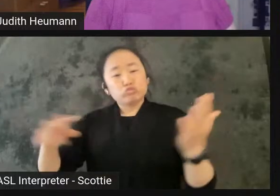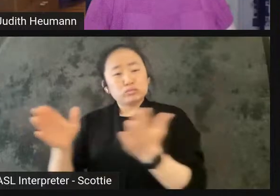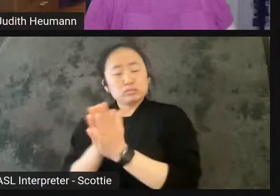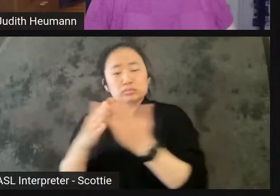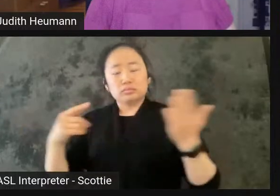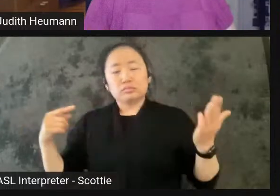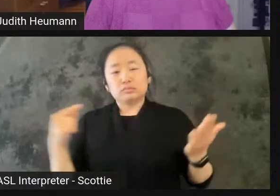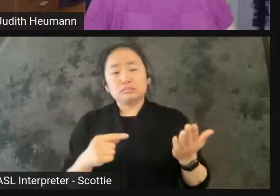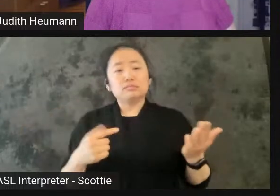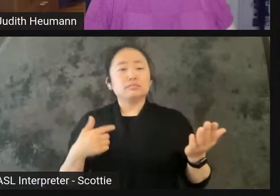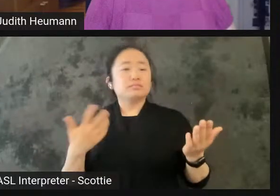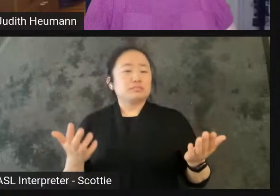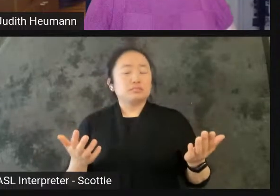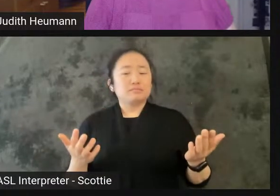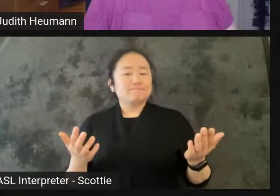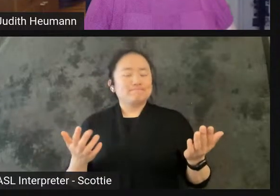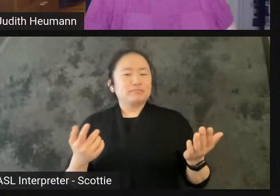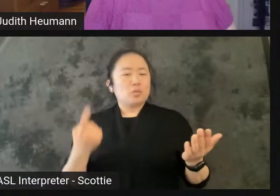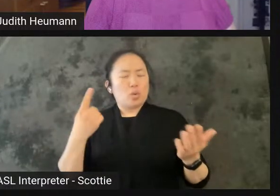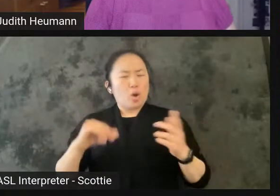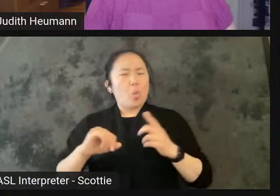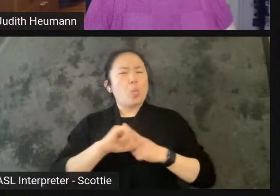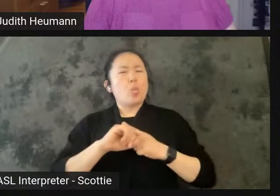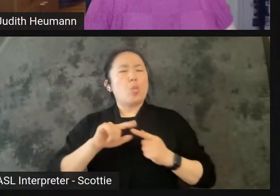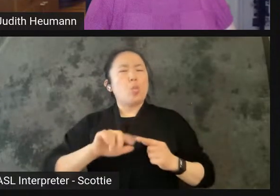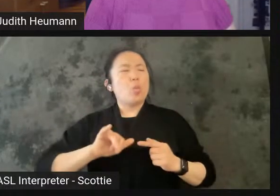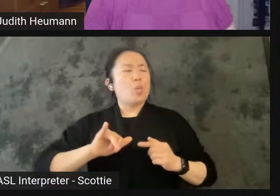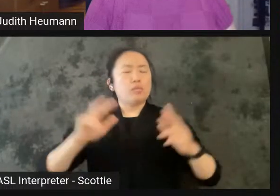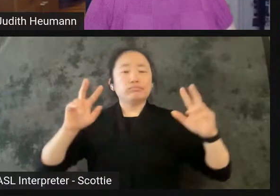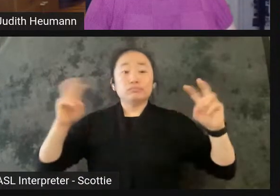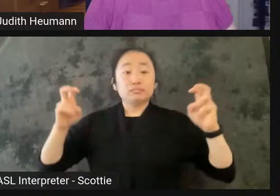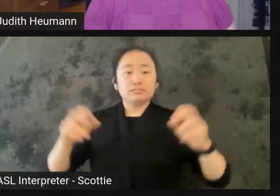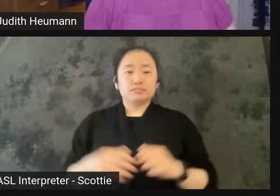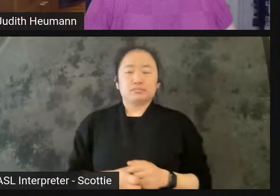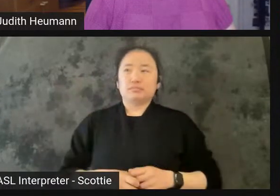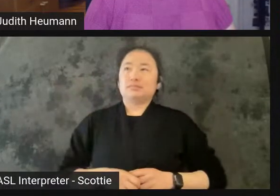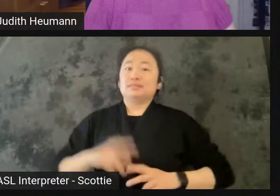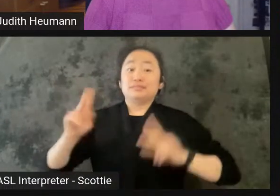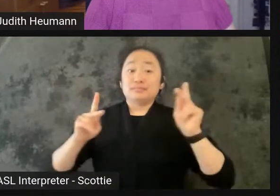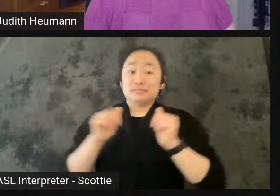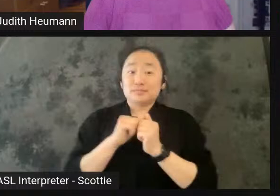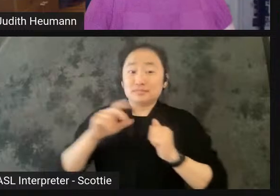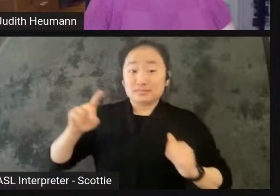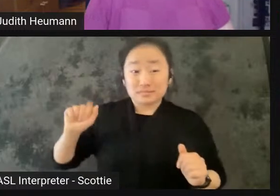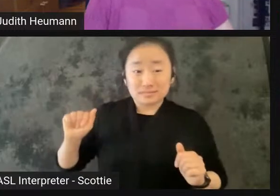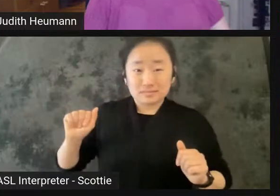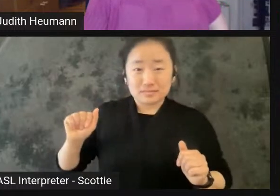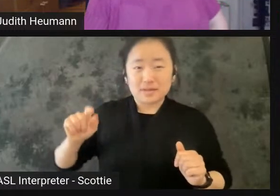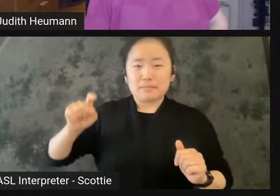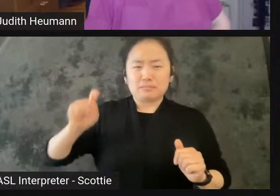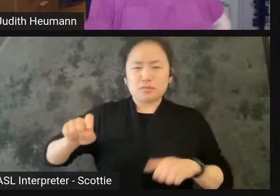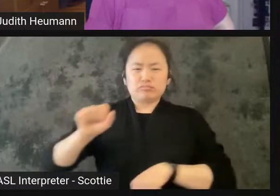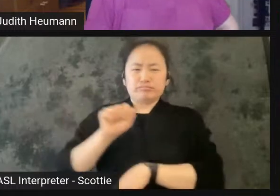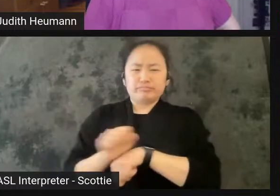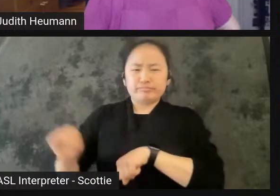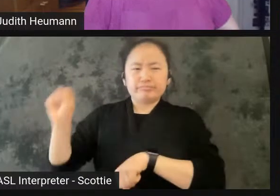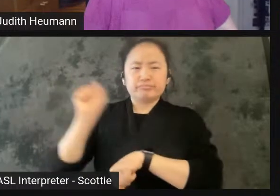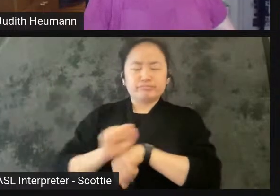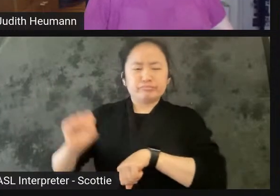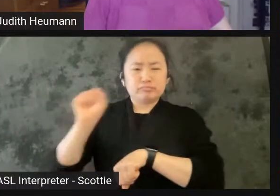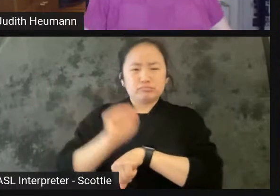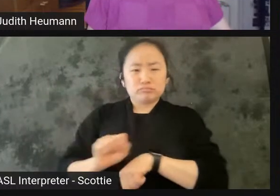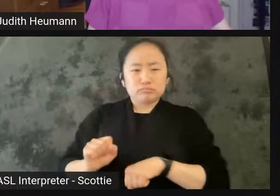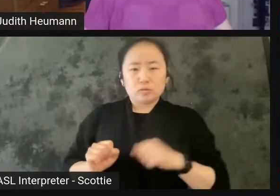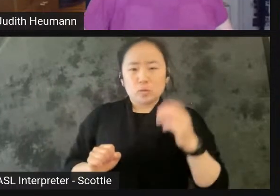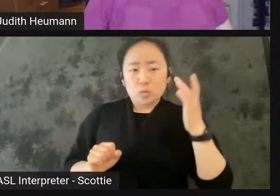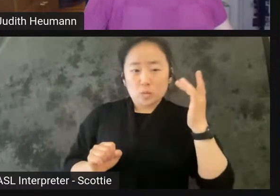which says, quote, people with disabilities have to work to overcome the feeling that asking for